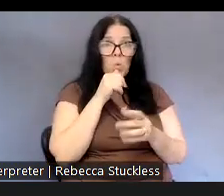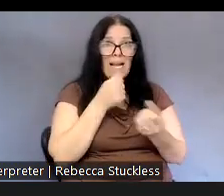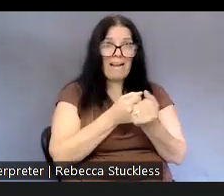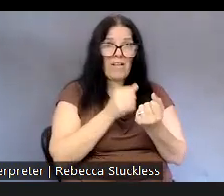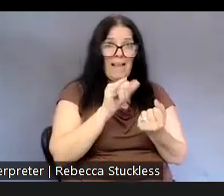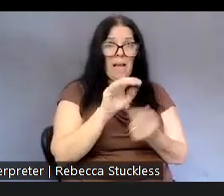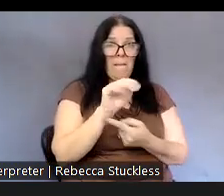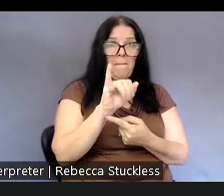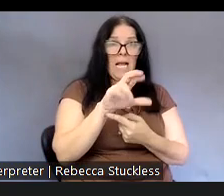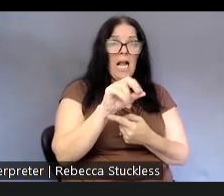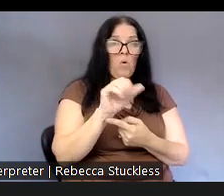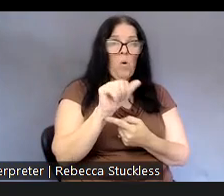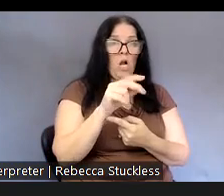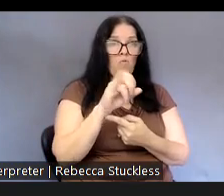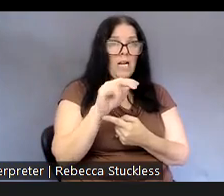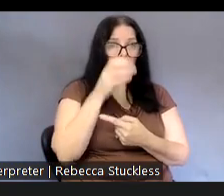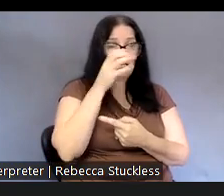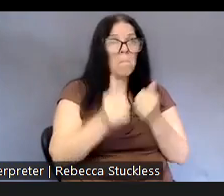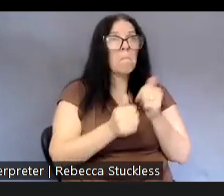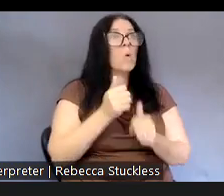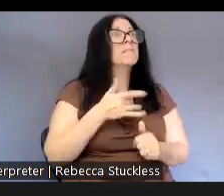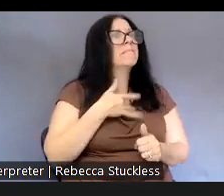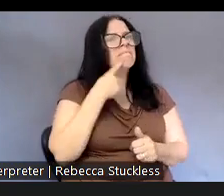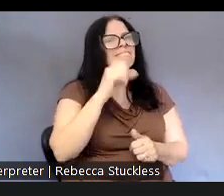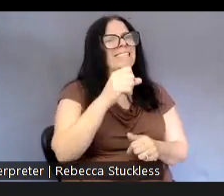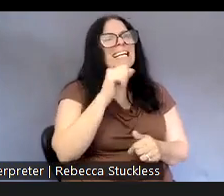such behaviors are typically unintentional.